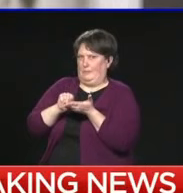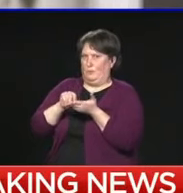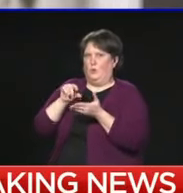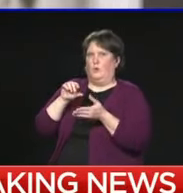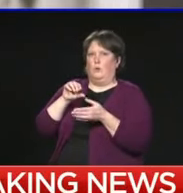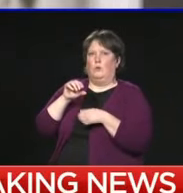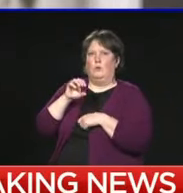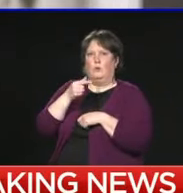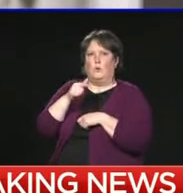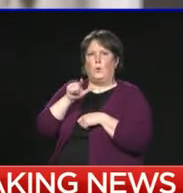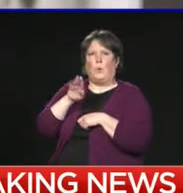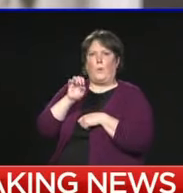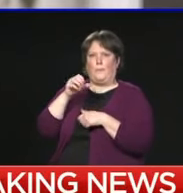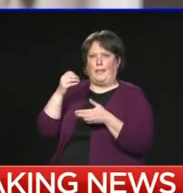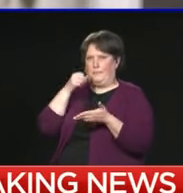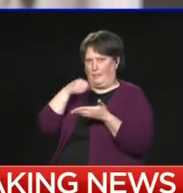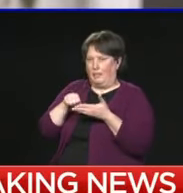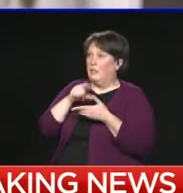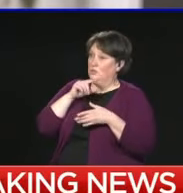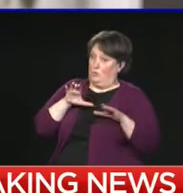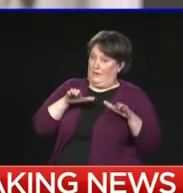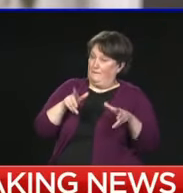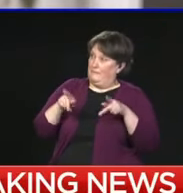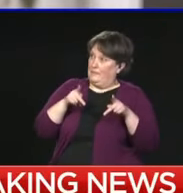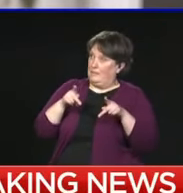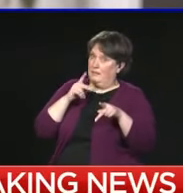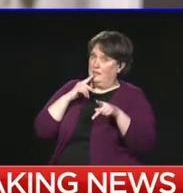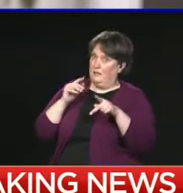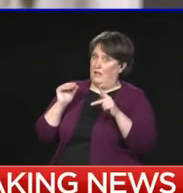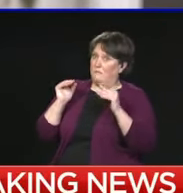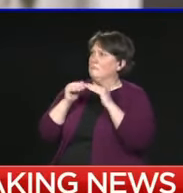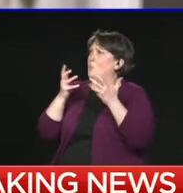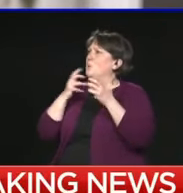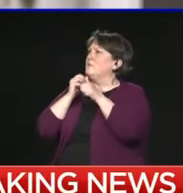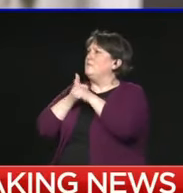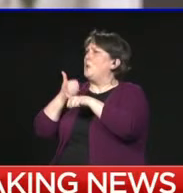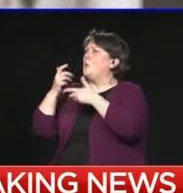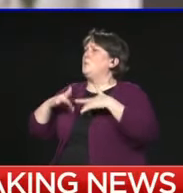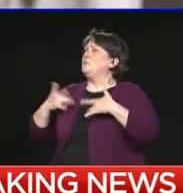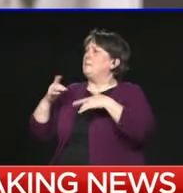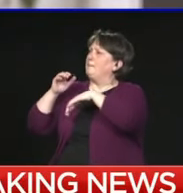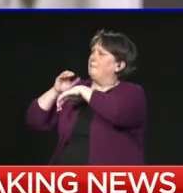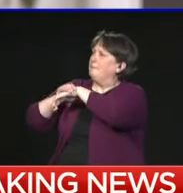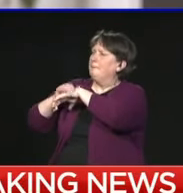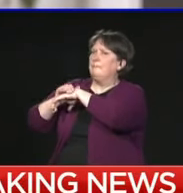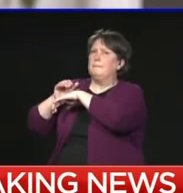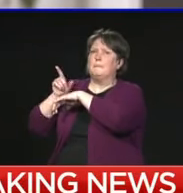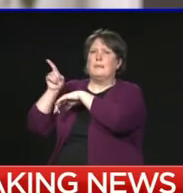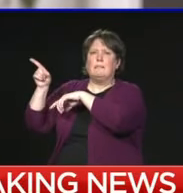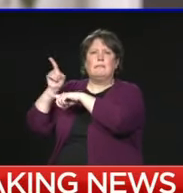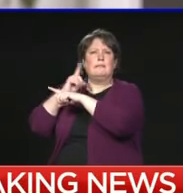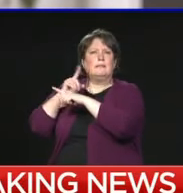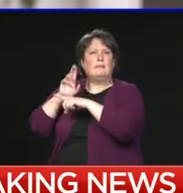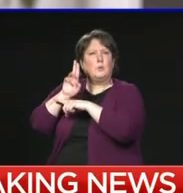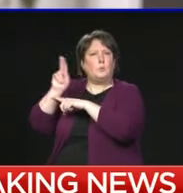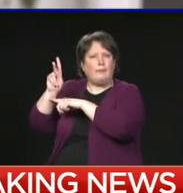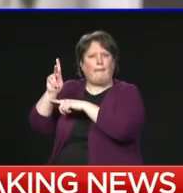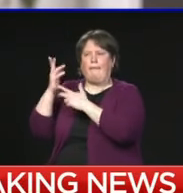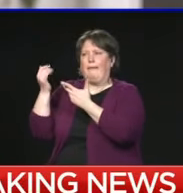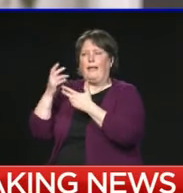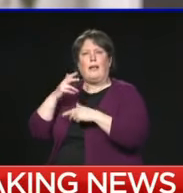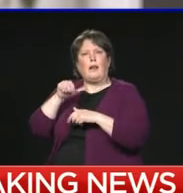Canada to launch a wage subsidy that's in line with the UK and Denmark. So 70 to 80%, they say it would be much more efficient than the